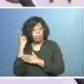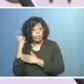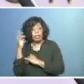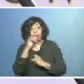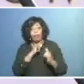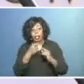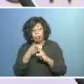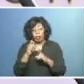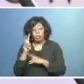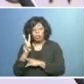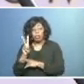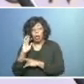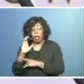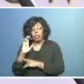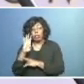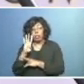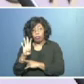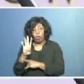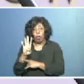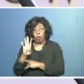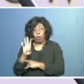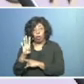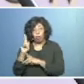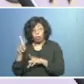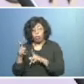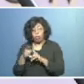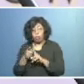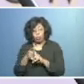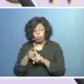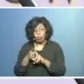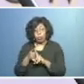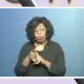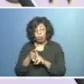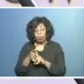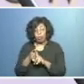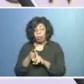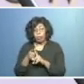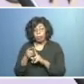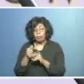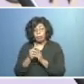from 254 cases in 2020